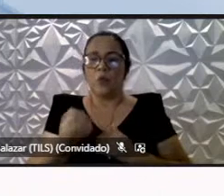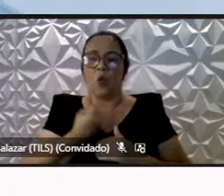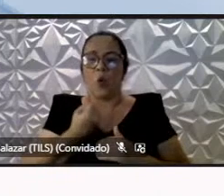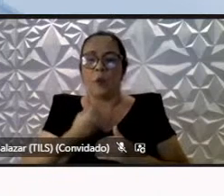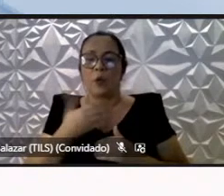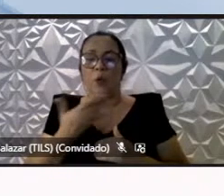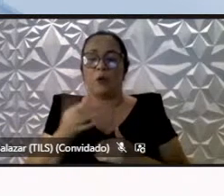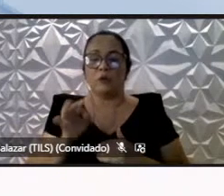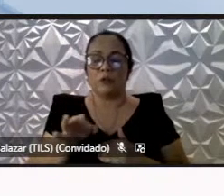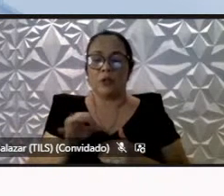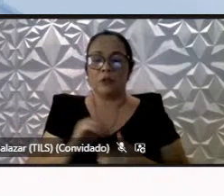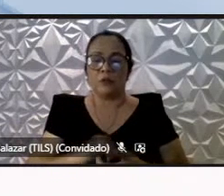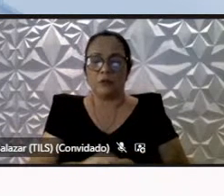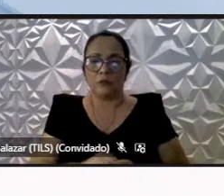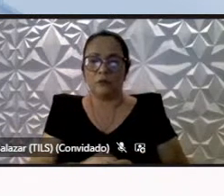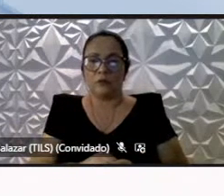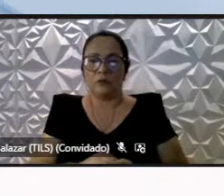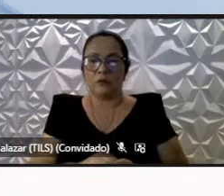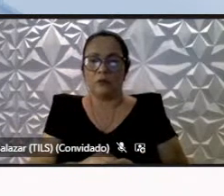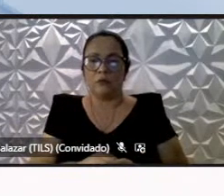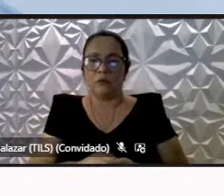15, 15.